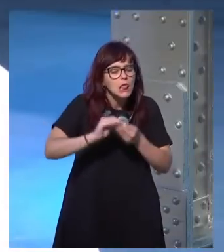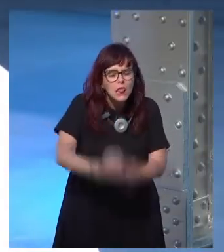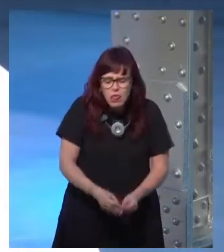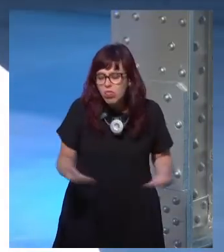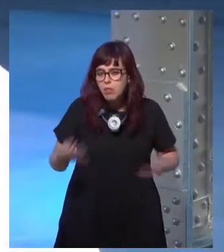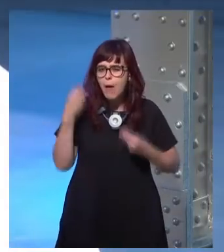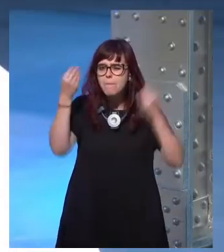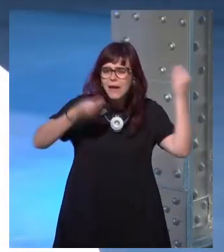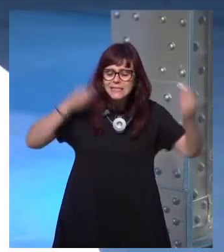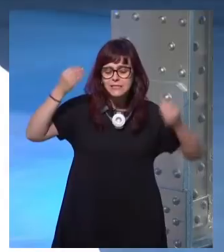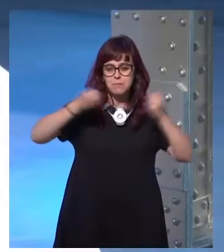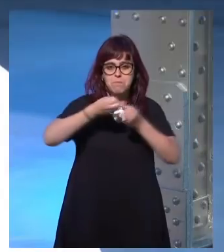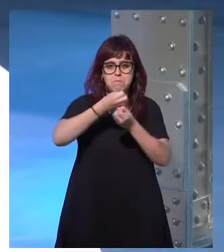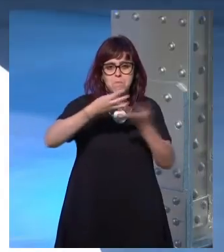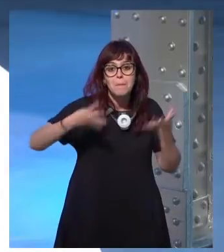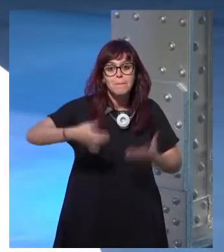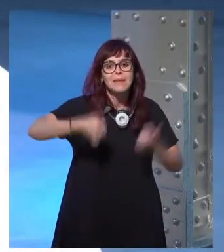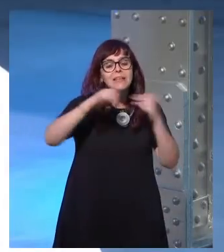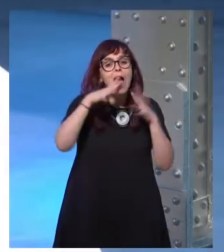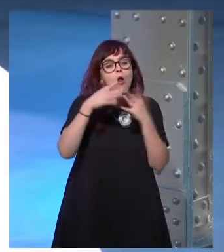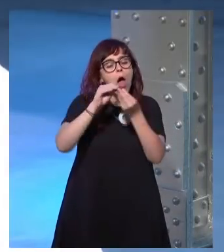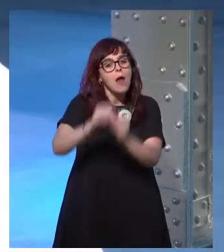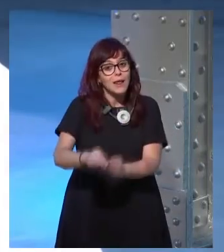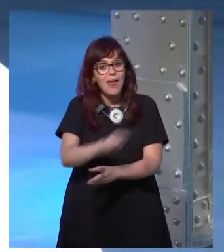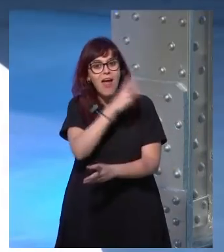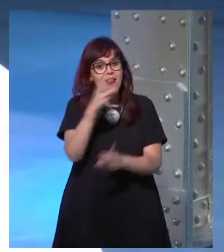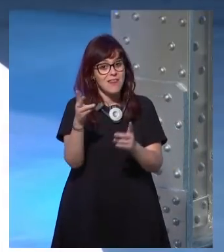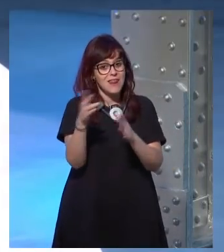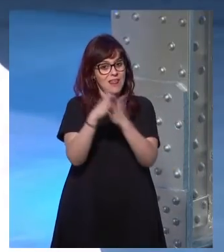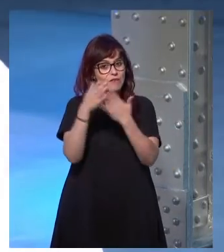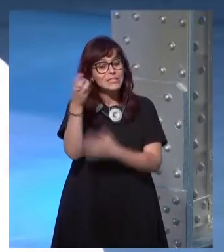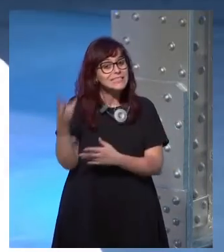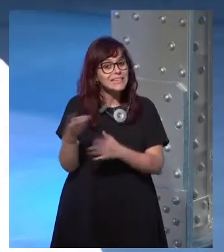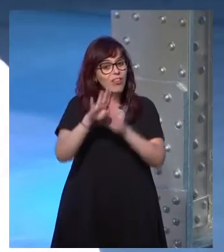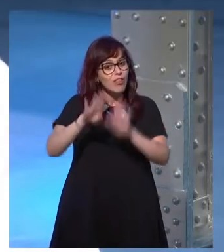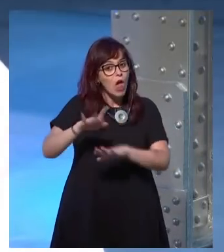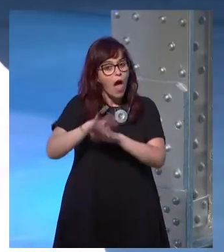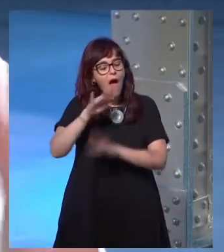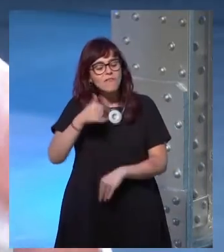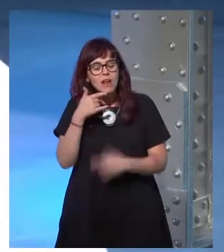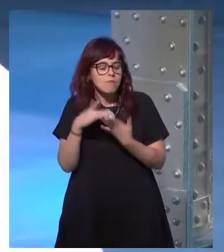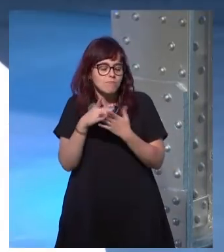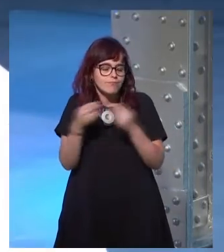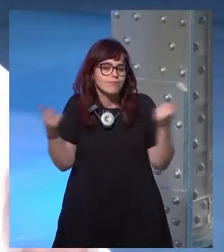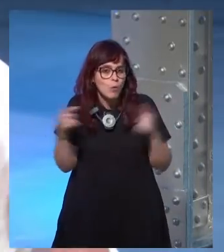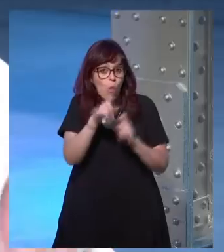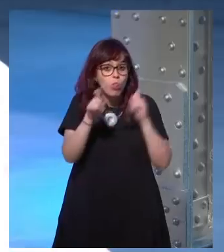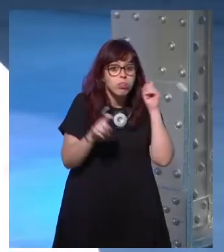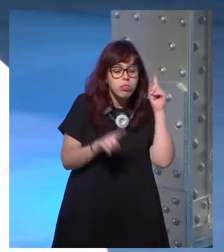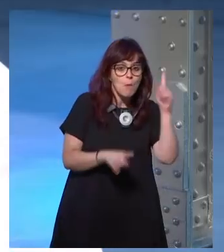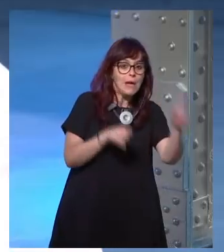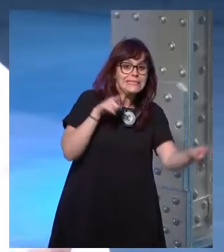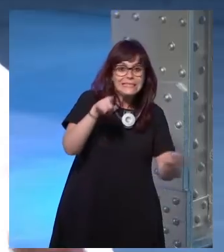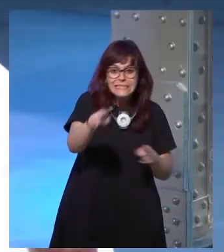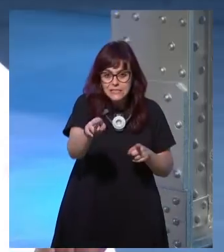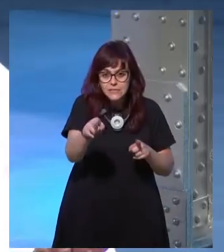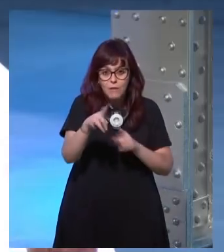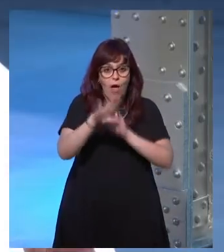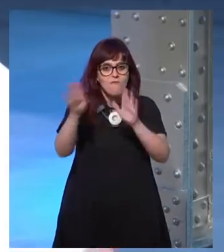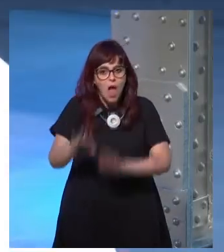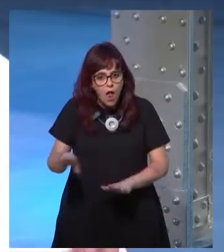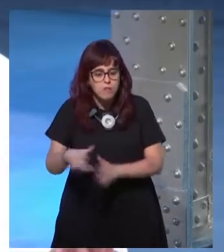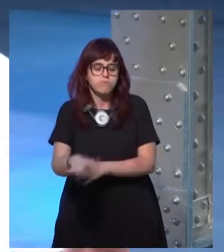been exhausting. It has been a long process. And it's always hard when, again, you know, you used to your agent being like, this is brilliant, and they come back like, this